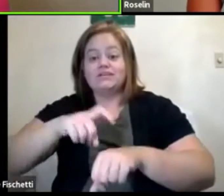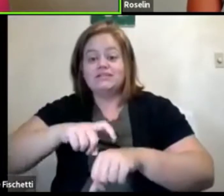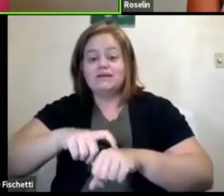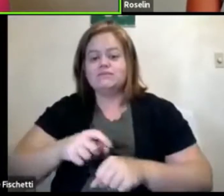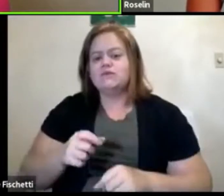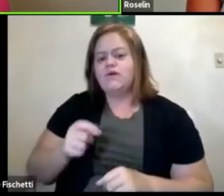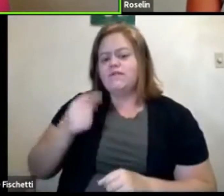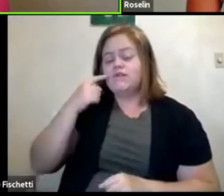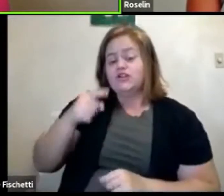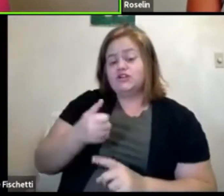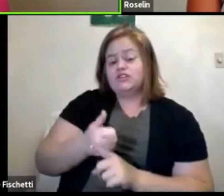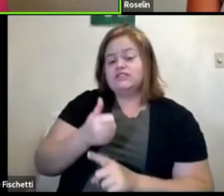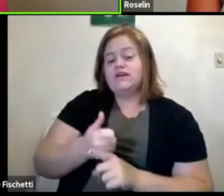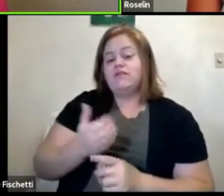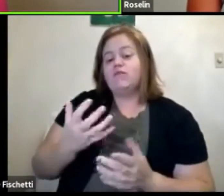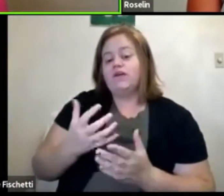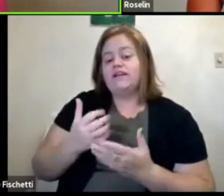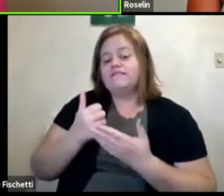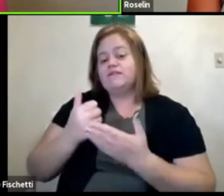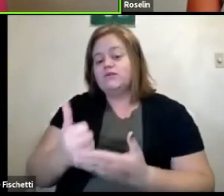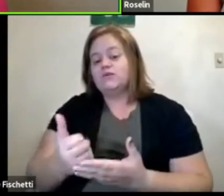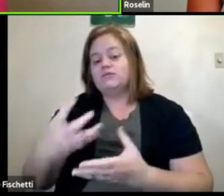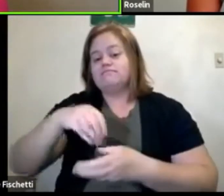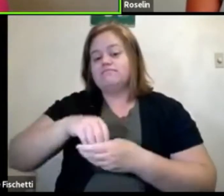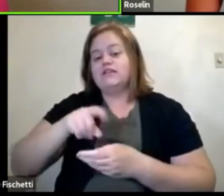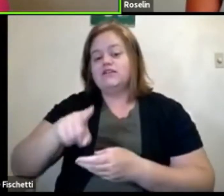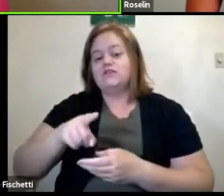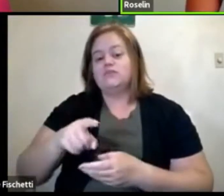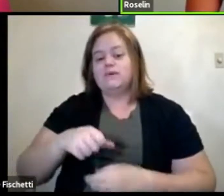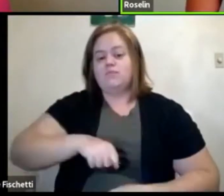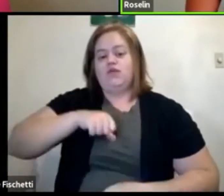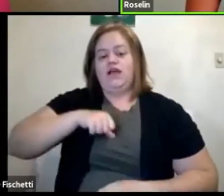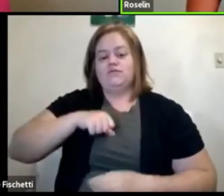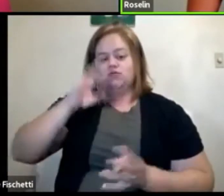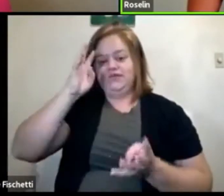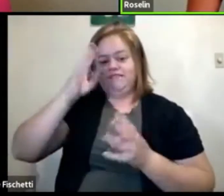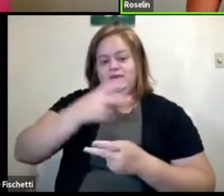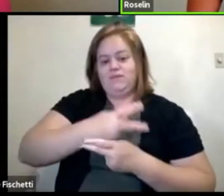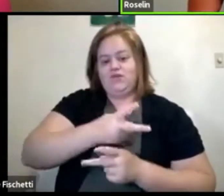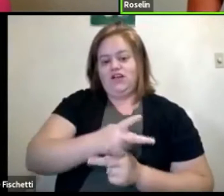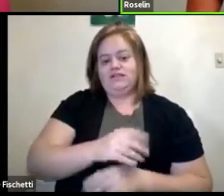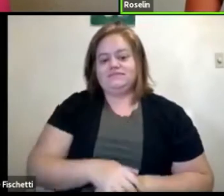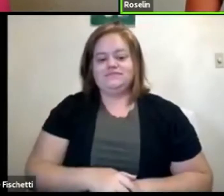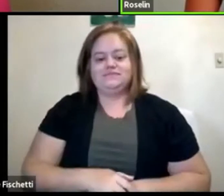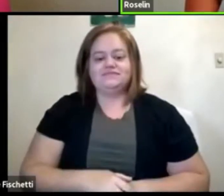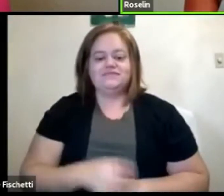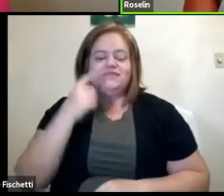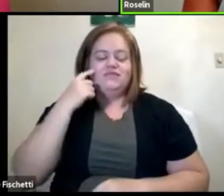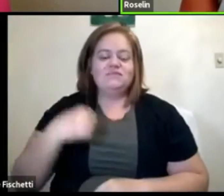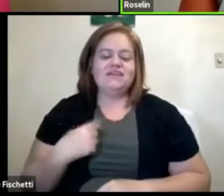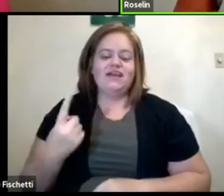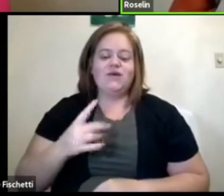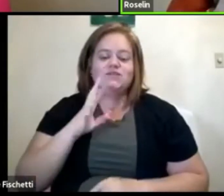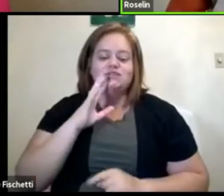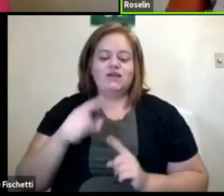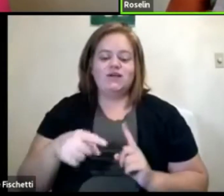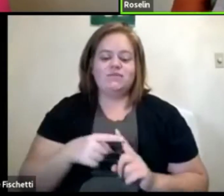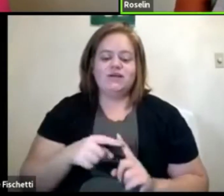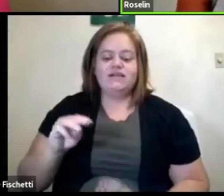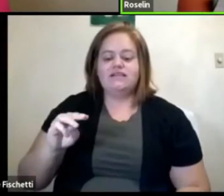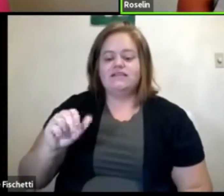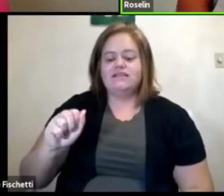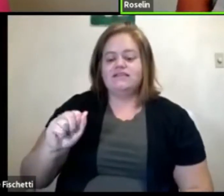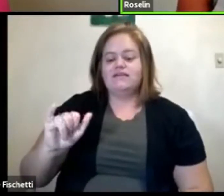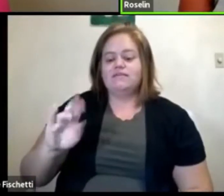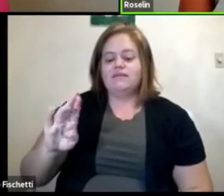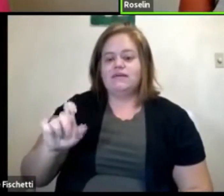you've had a hand in that you're particularly proud of? So one that I always talk about is the Maybelline